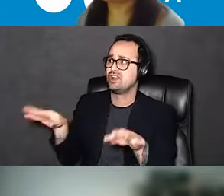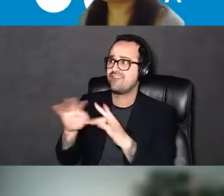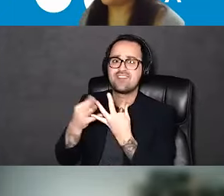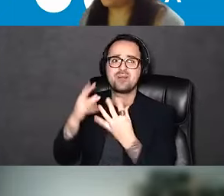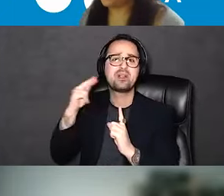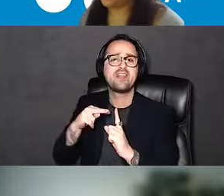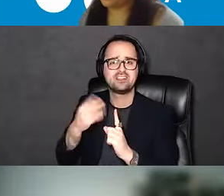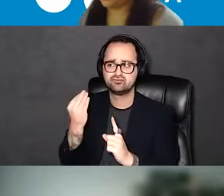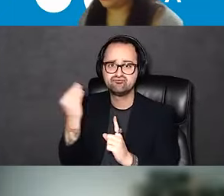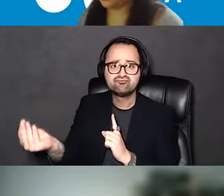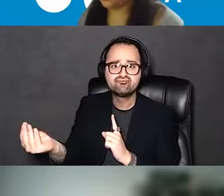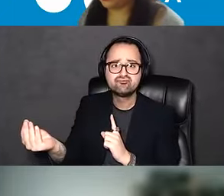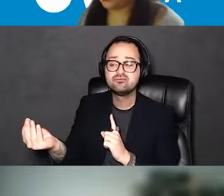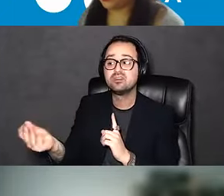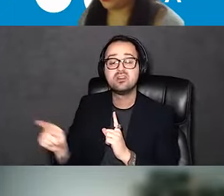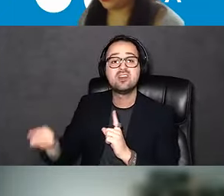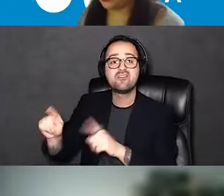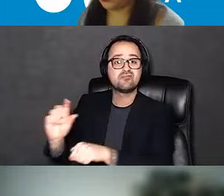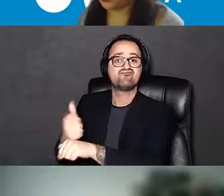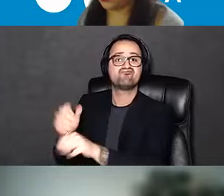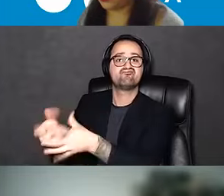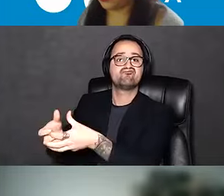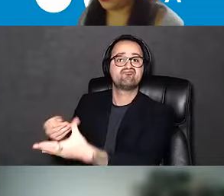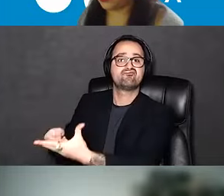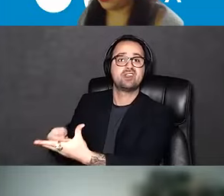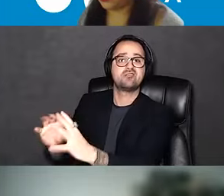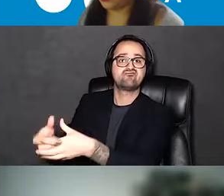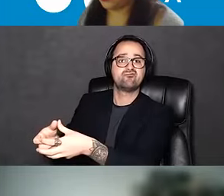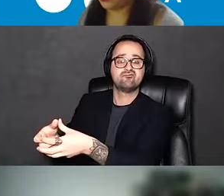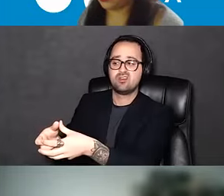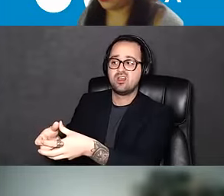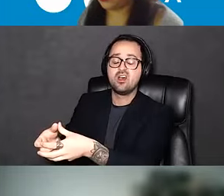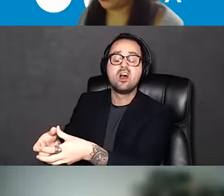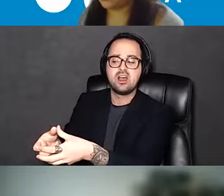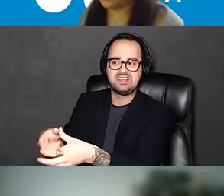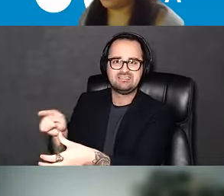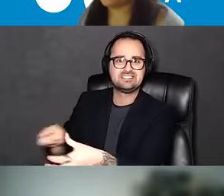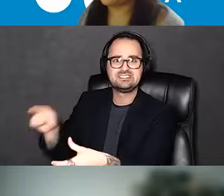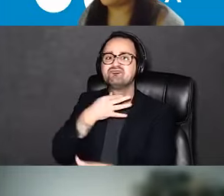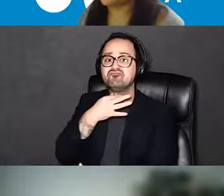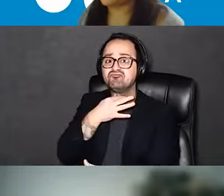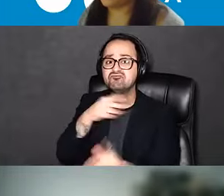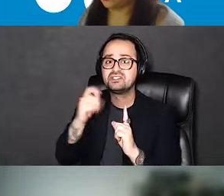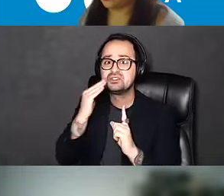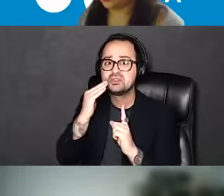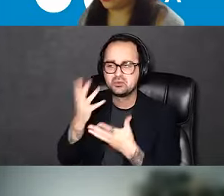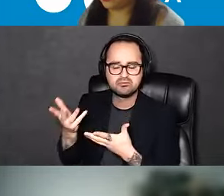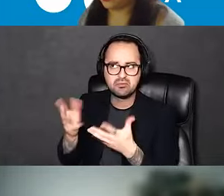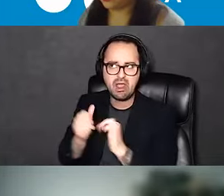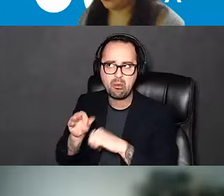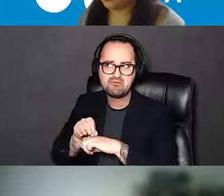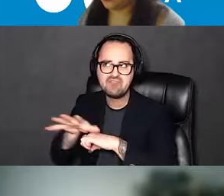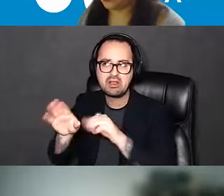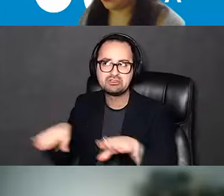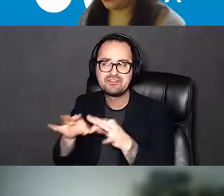So if you know that they've allotted money for something and they need to know how that something is going to affect children and families